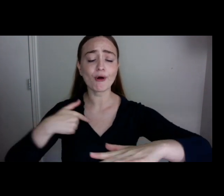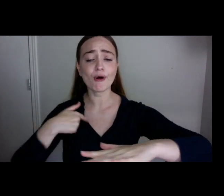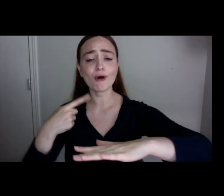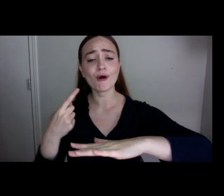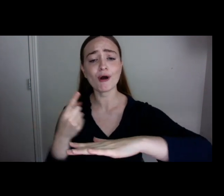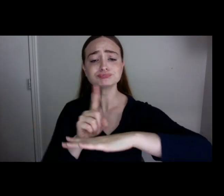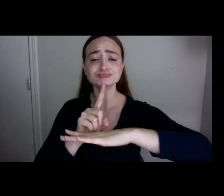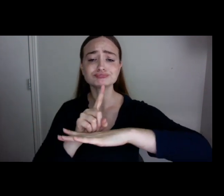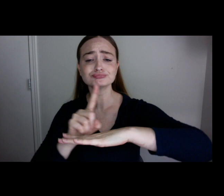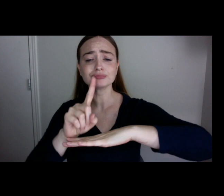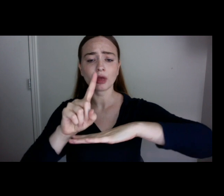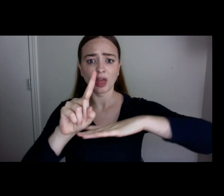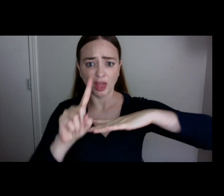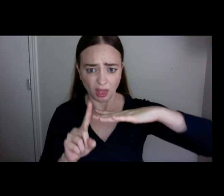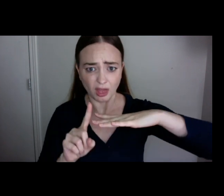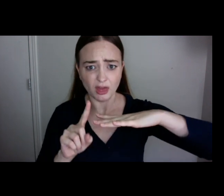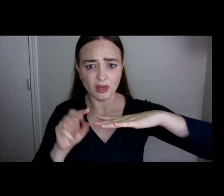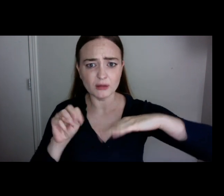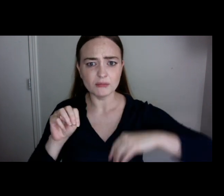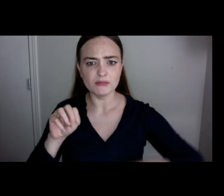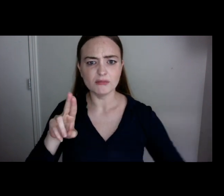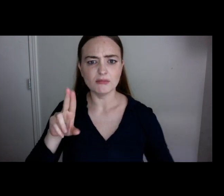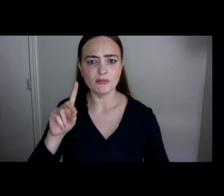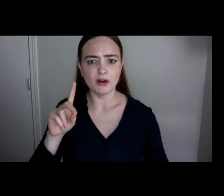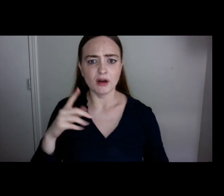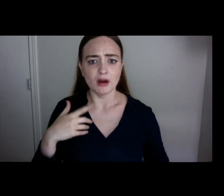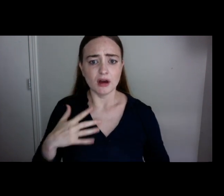I see a little rust and it reminds me of